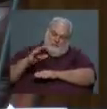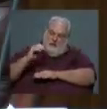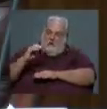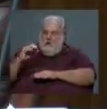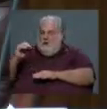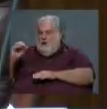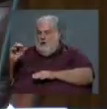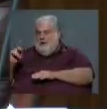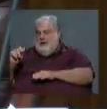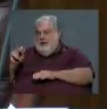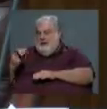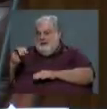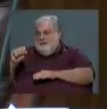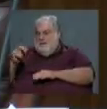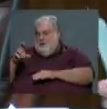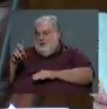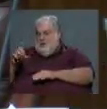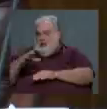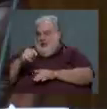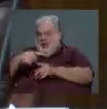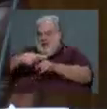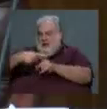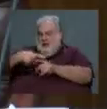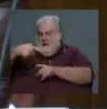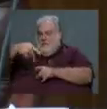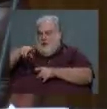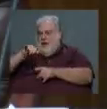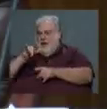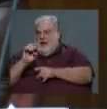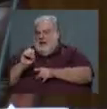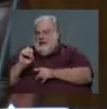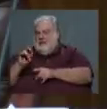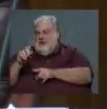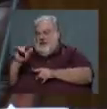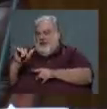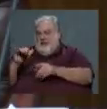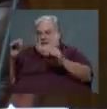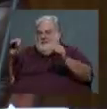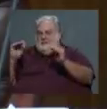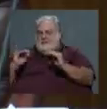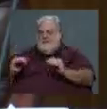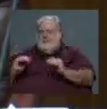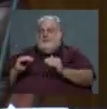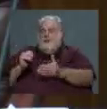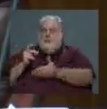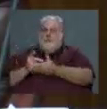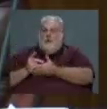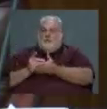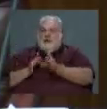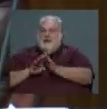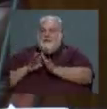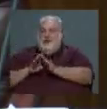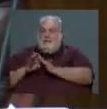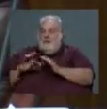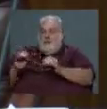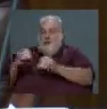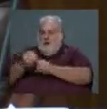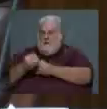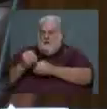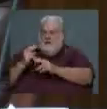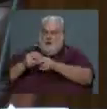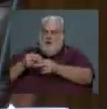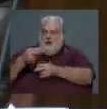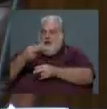Road, just west of Canis and Pride Valley Roads intersection. An ordinance to approve a plan zoning development establishing plan office district titled